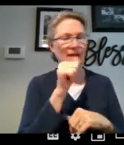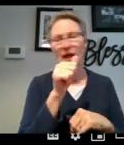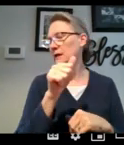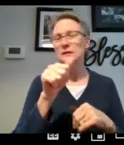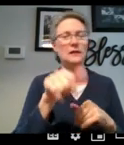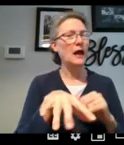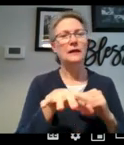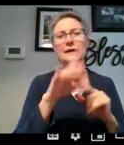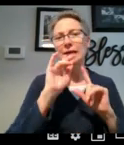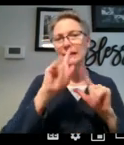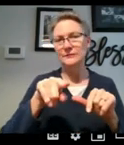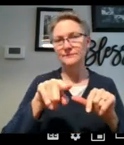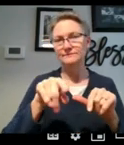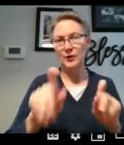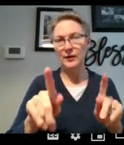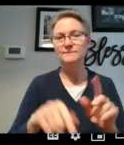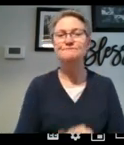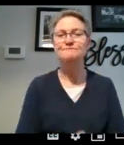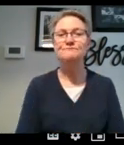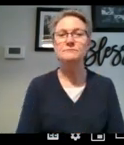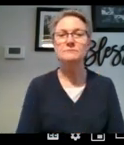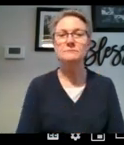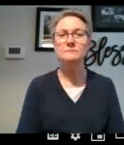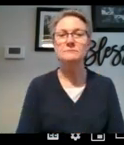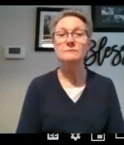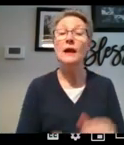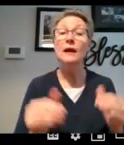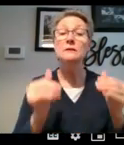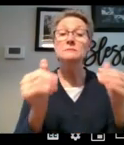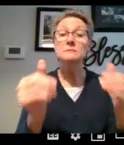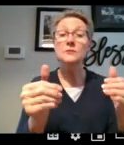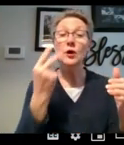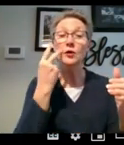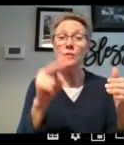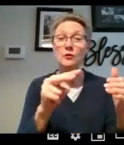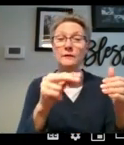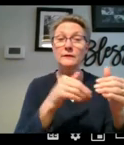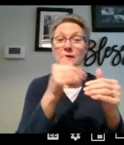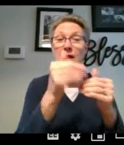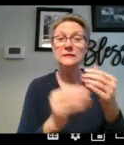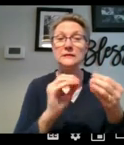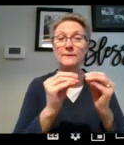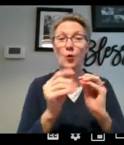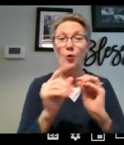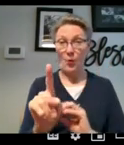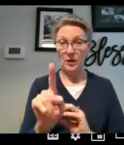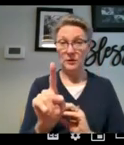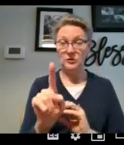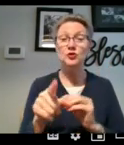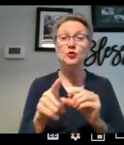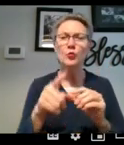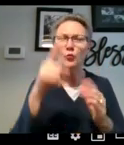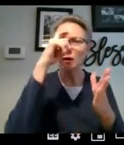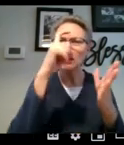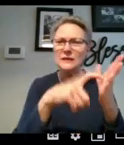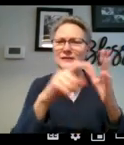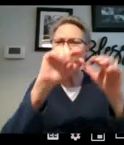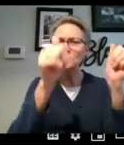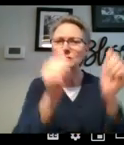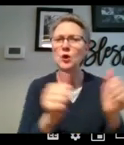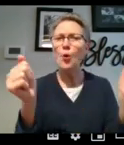not a choice, okay? So let's take a look down here. Can you recognize the shapes